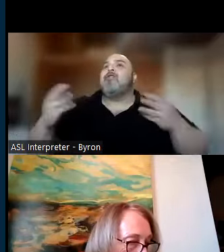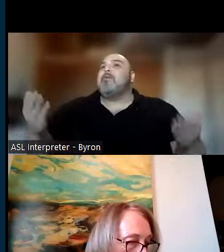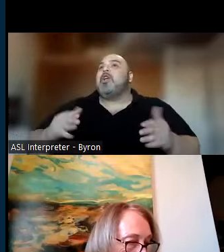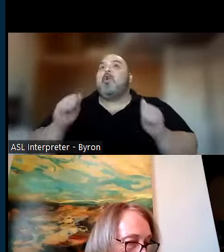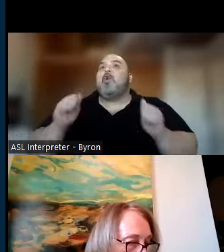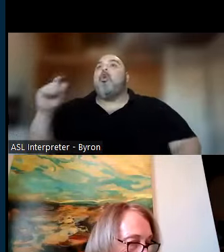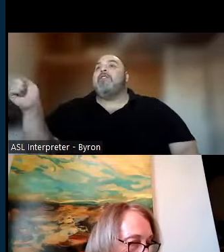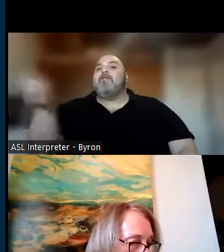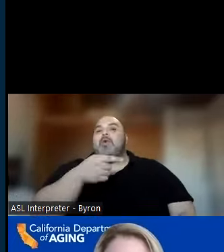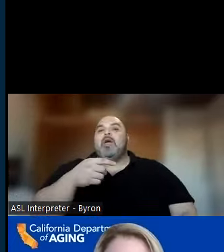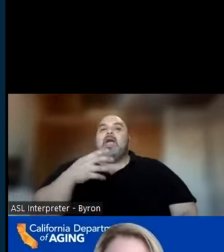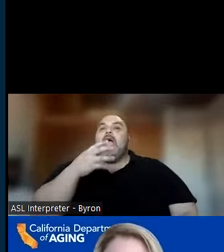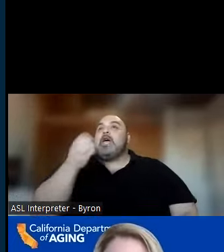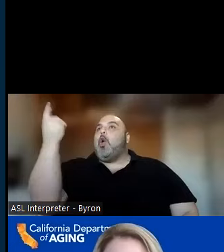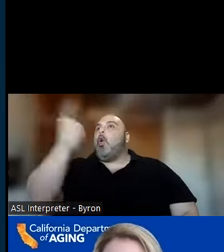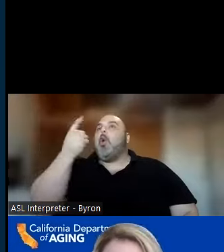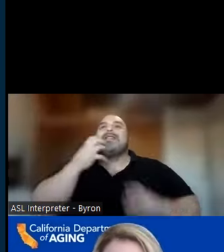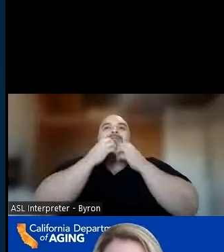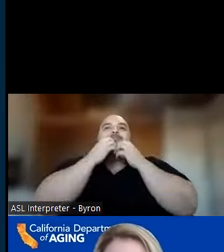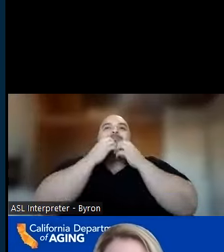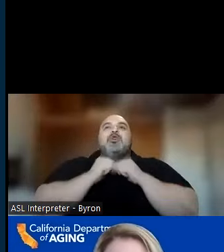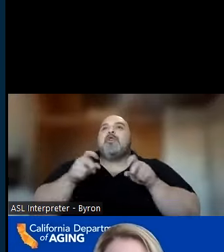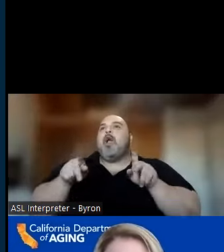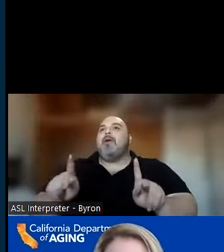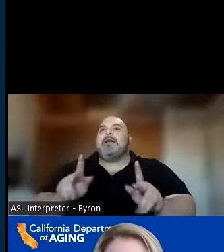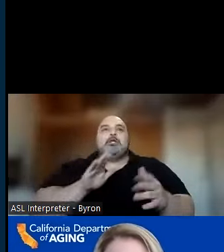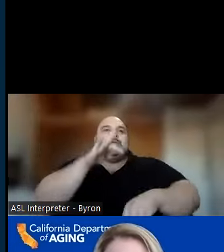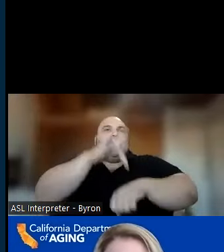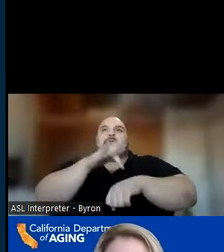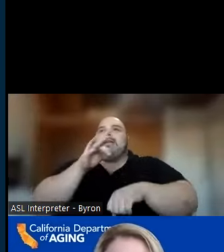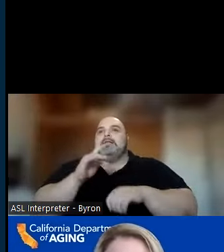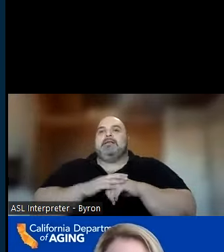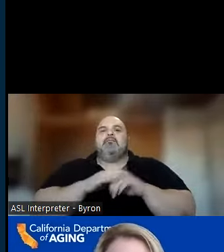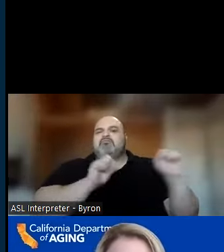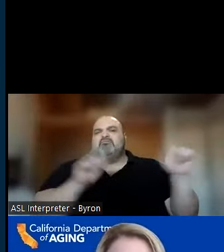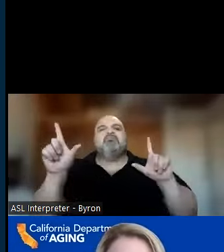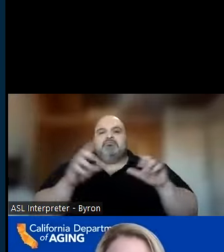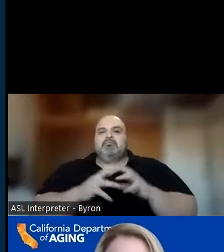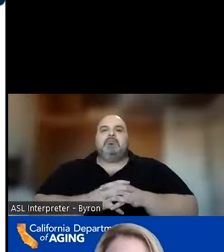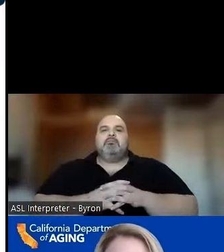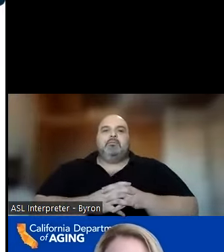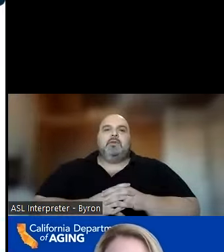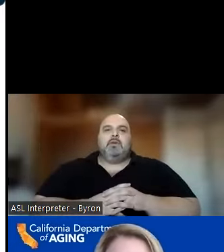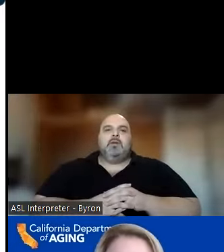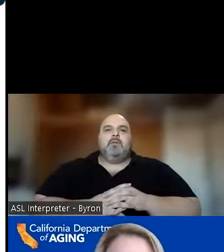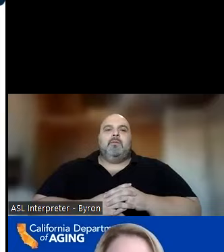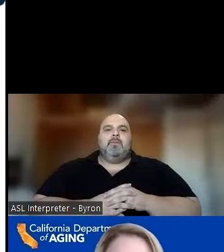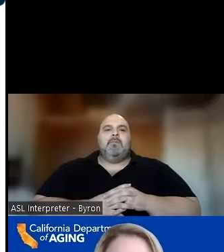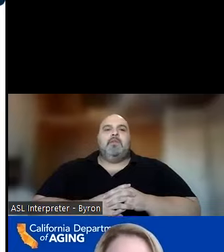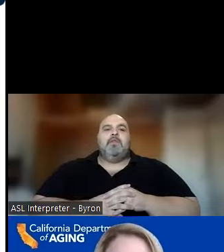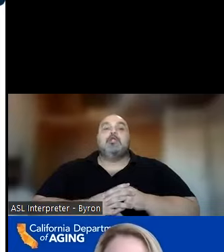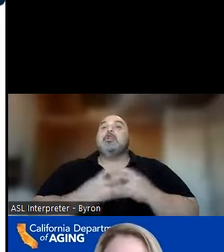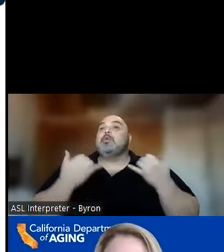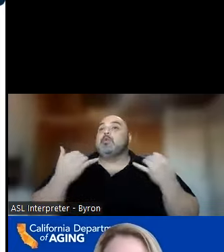you, and always appreciate the opportunity to touch base. We could go to the next slide, please. So what we're going to